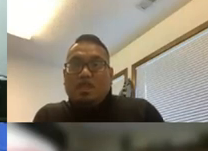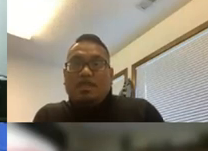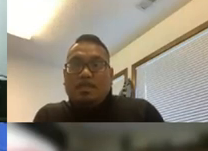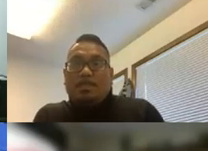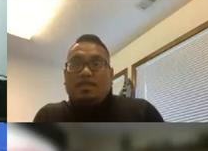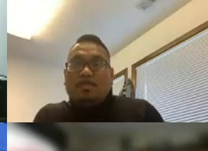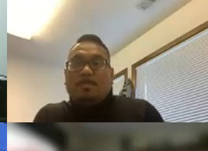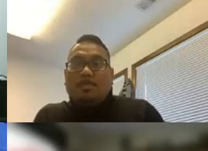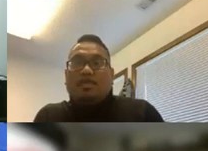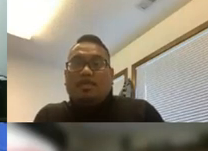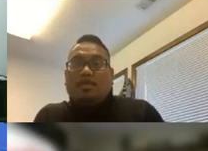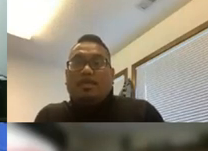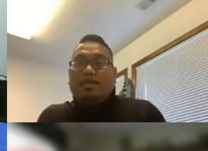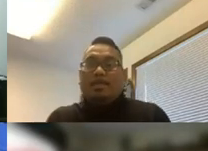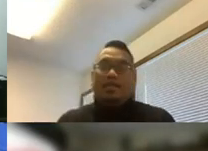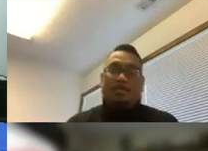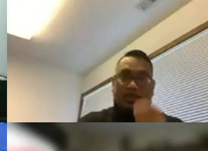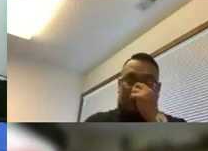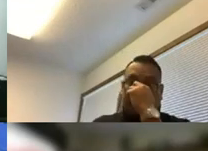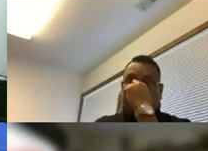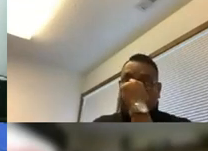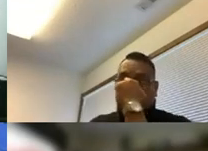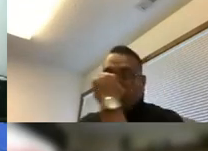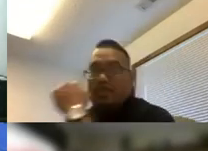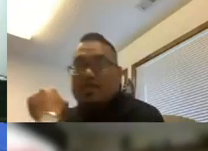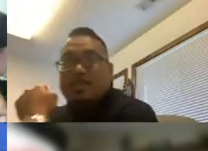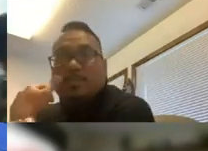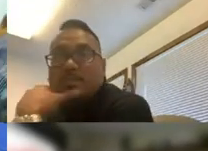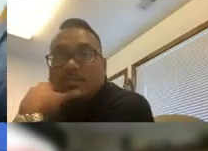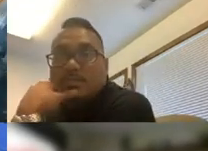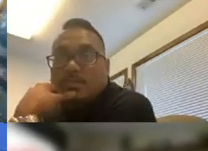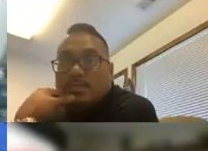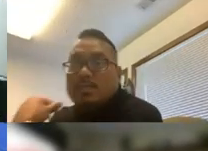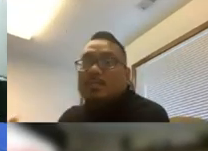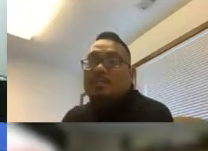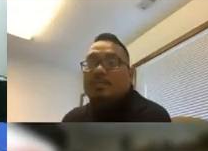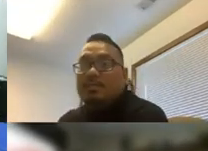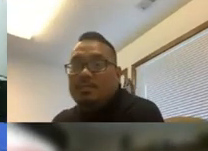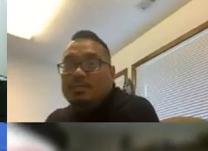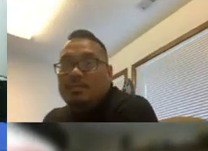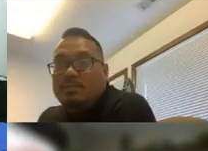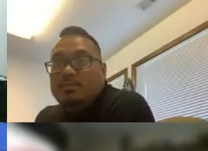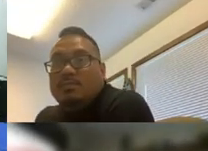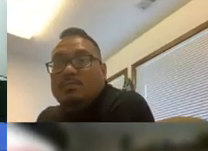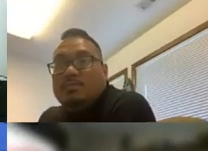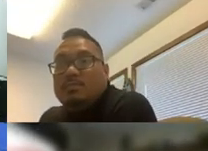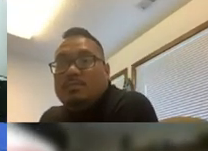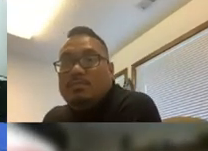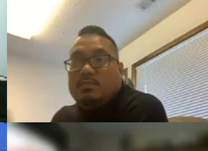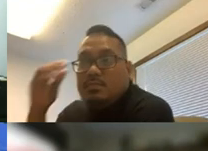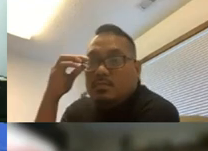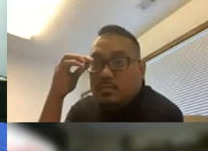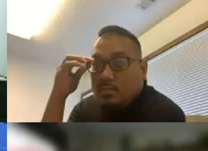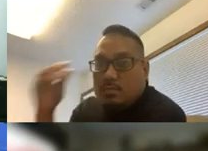And unless any of my colleagues have anything else to share at this time, I think I will pass it over to